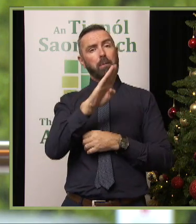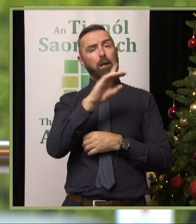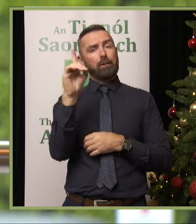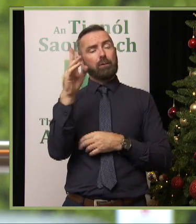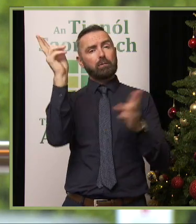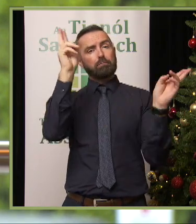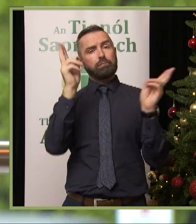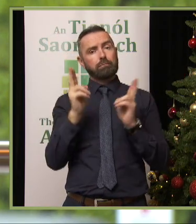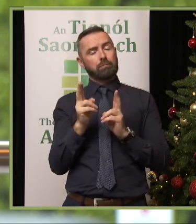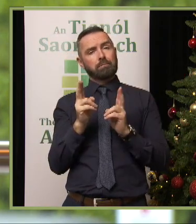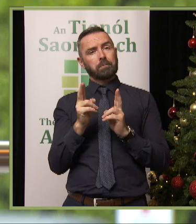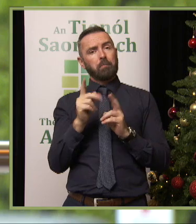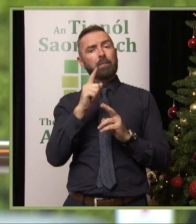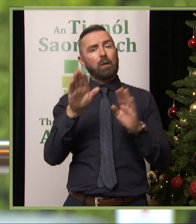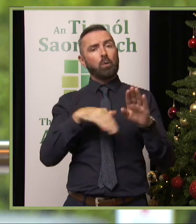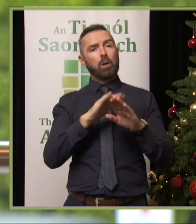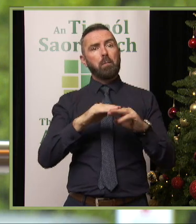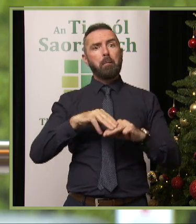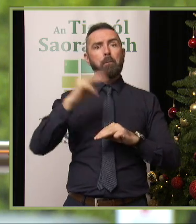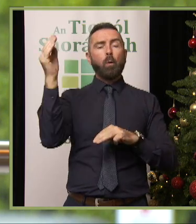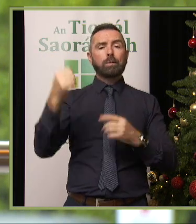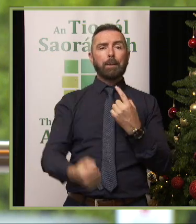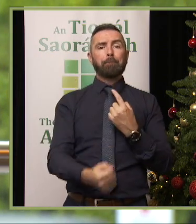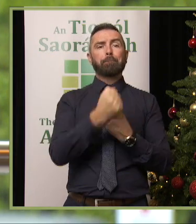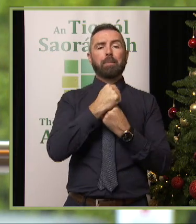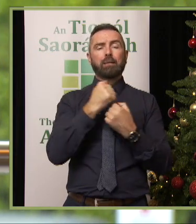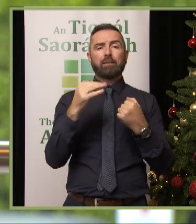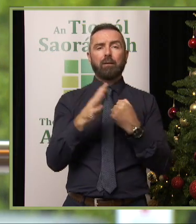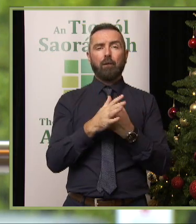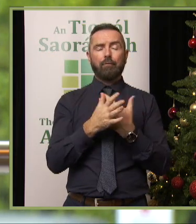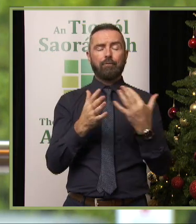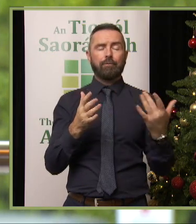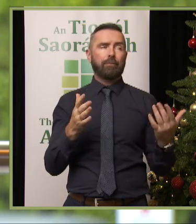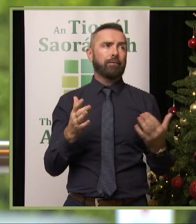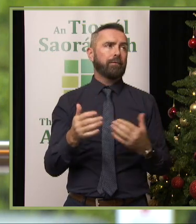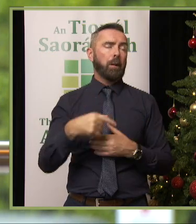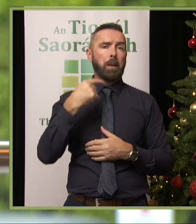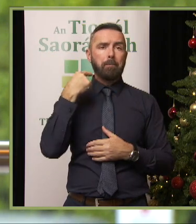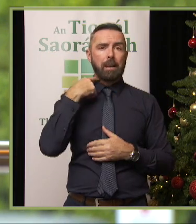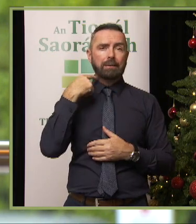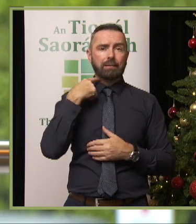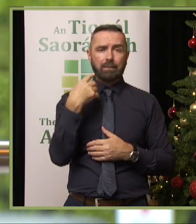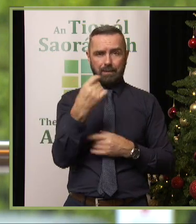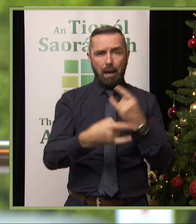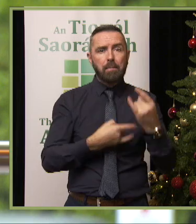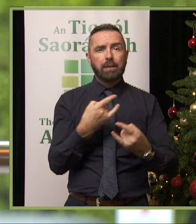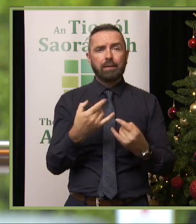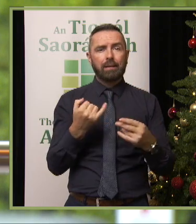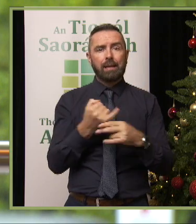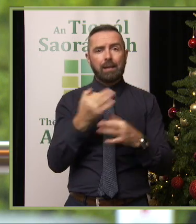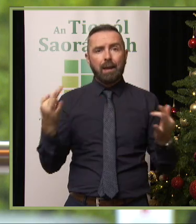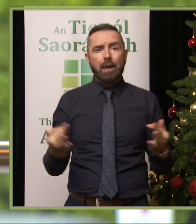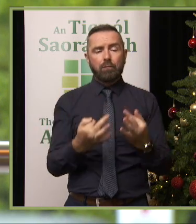biodiversity, that's where the greatest impact of use of pesticides is. It's in